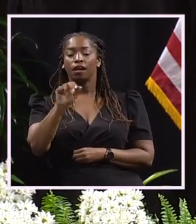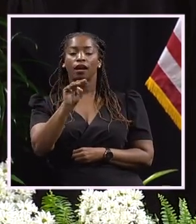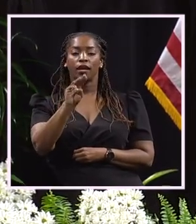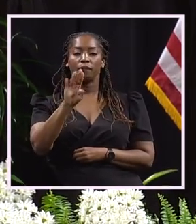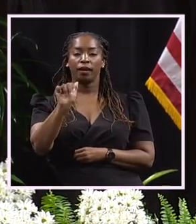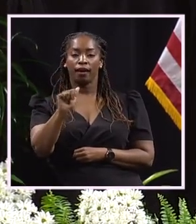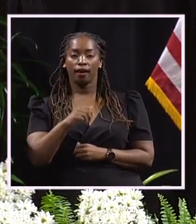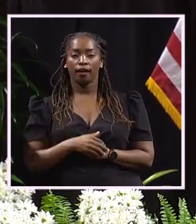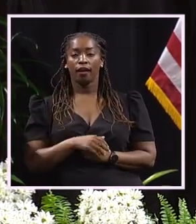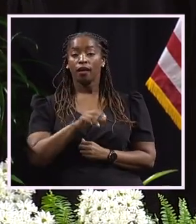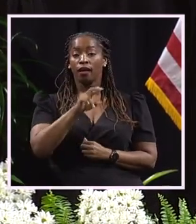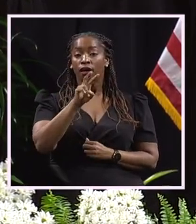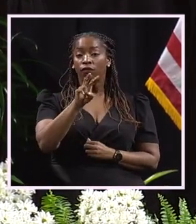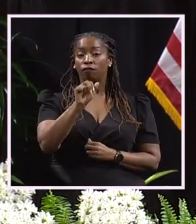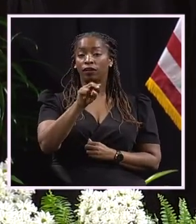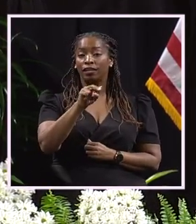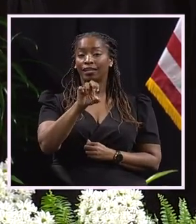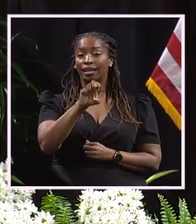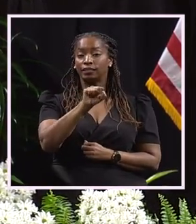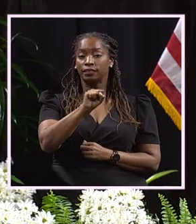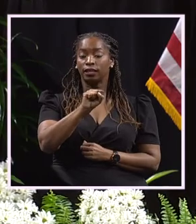Vanessa G. Chelf,